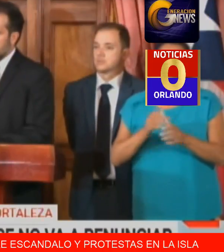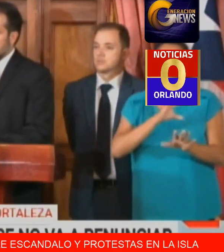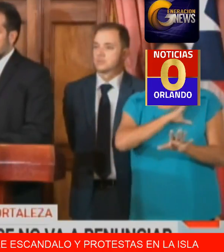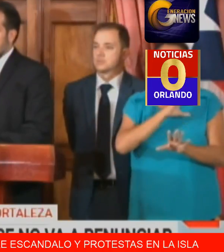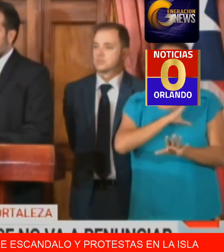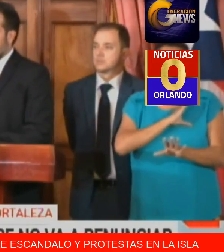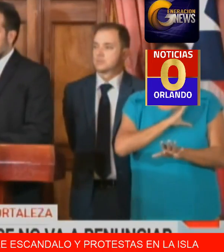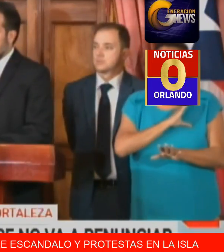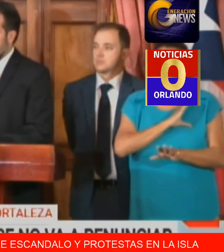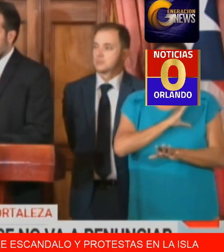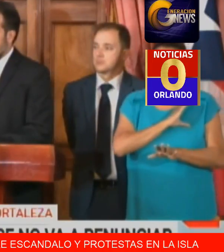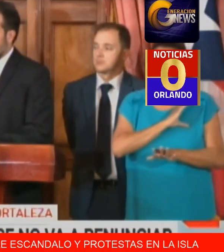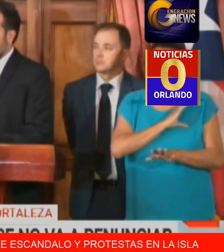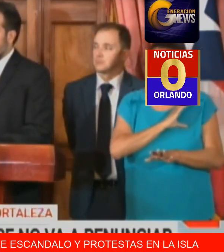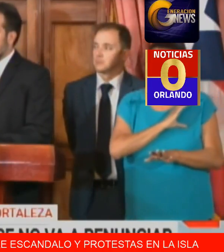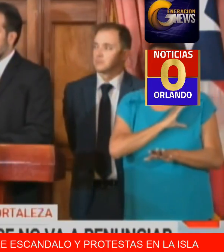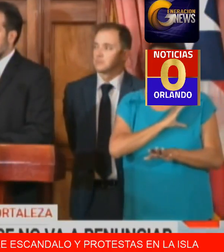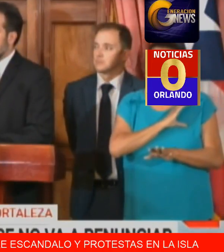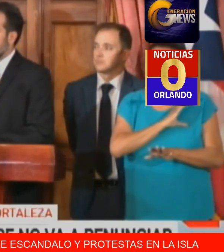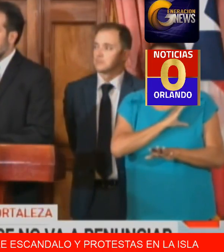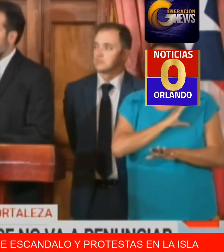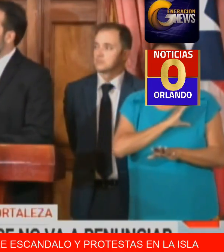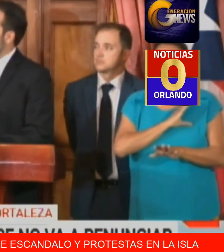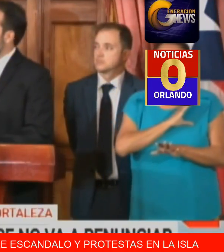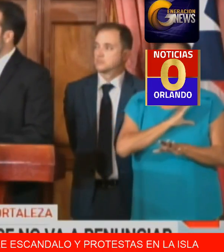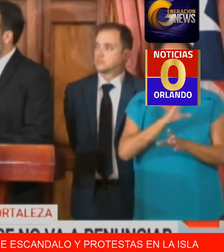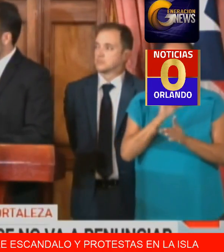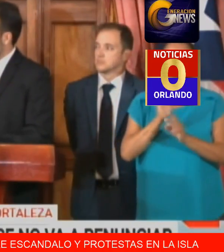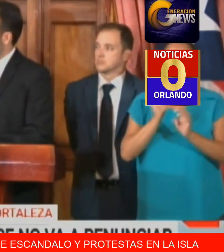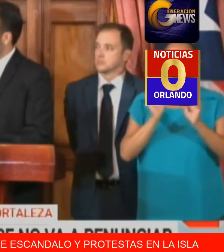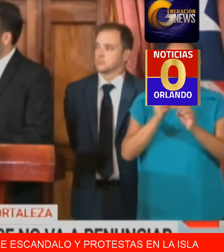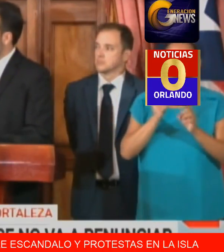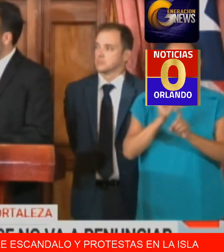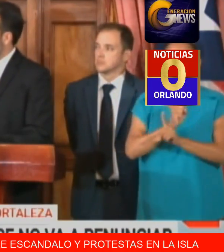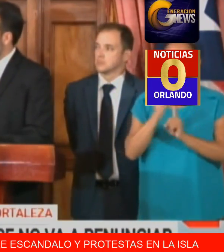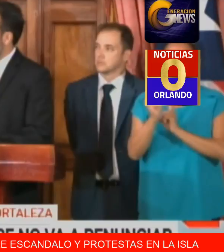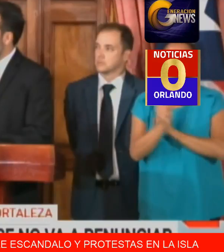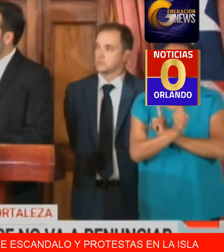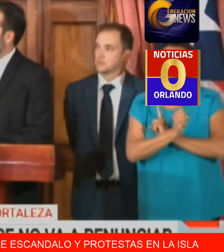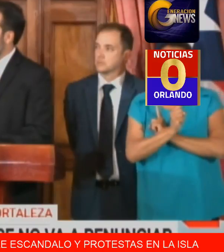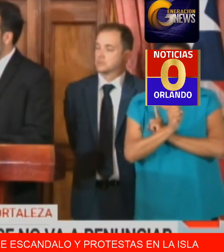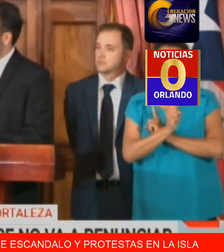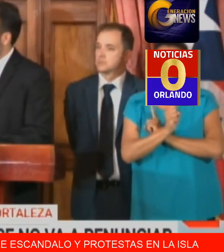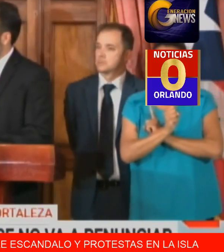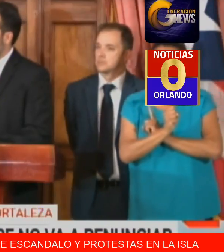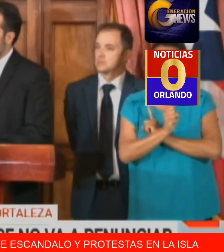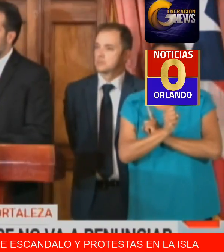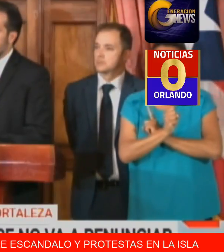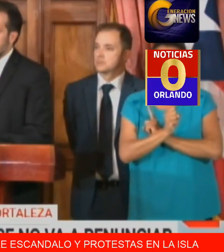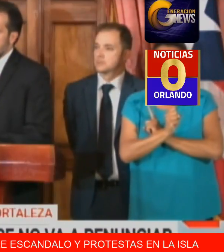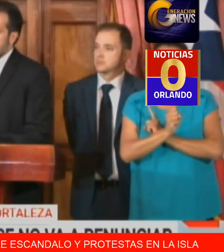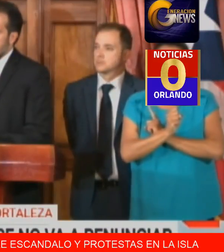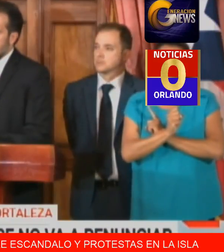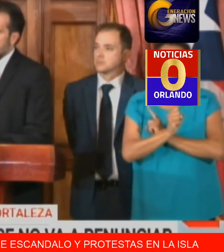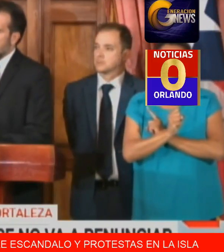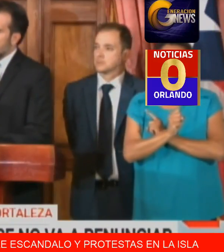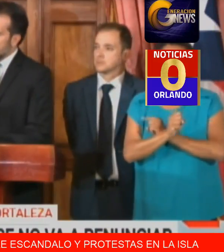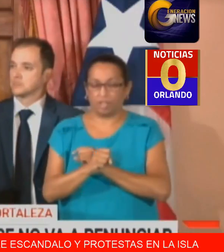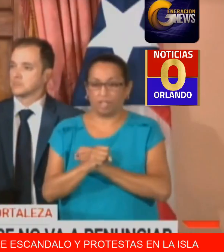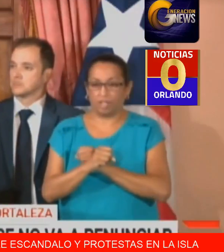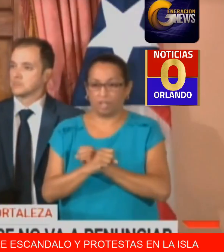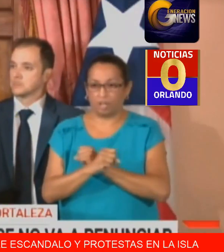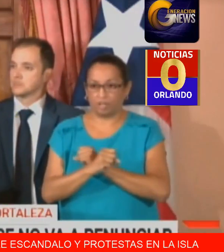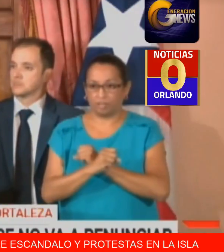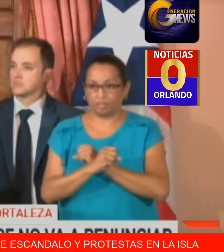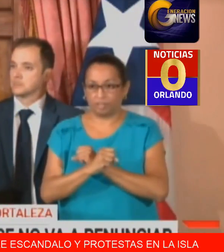police was perhaps even a little under aggressive regarding the protocol. There